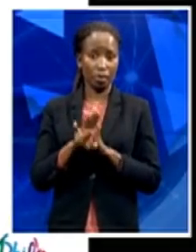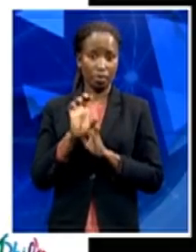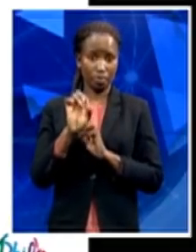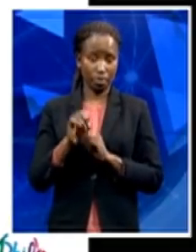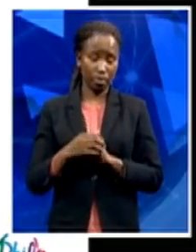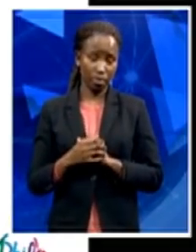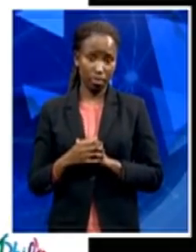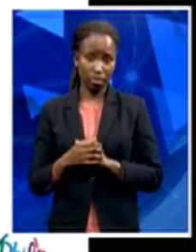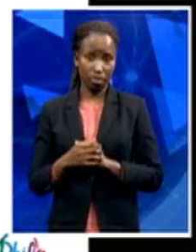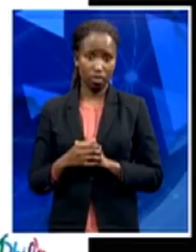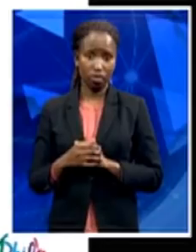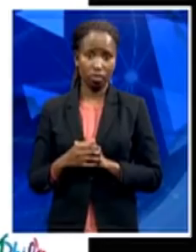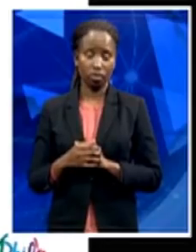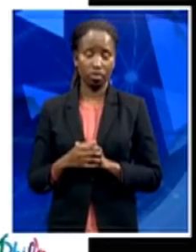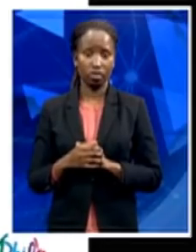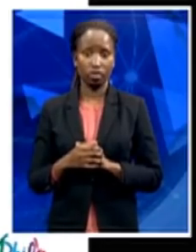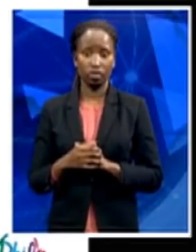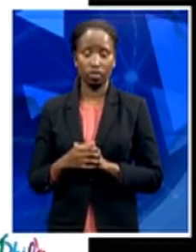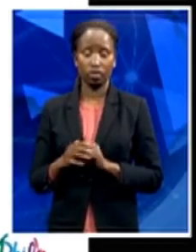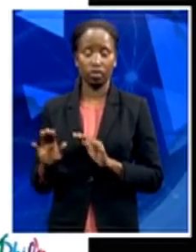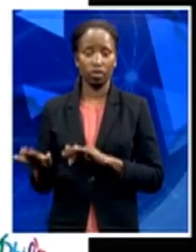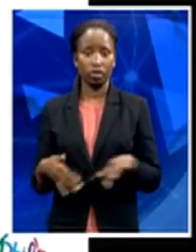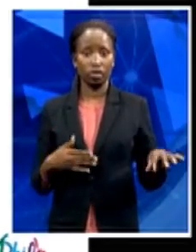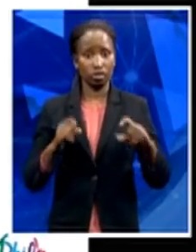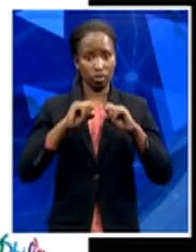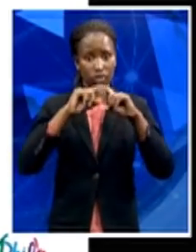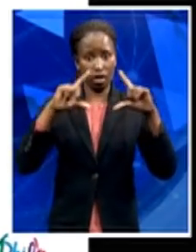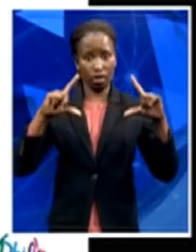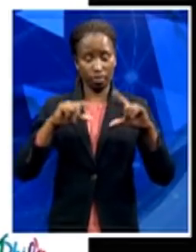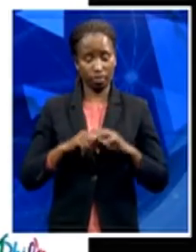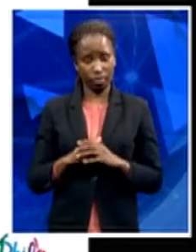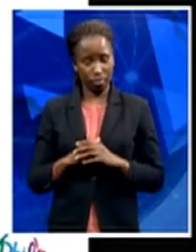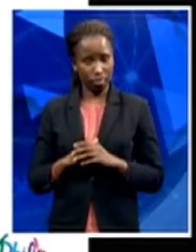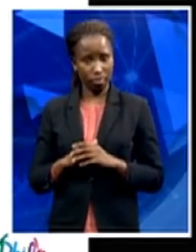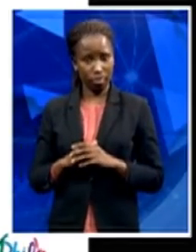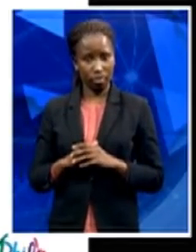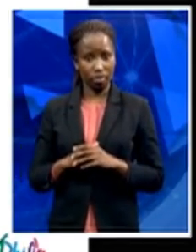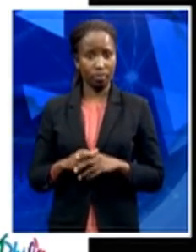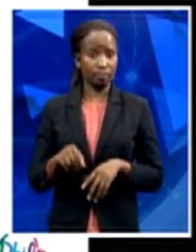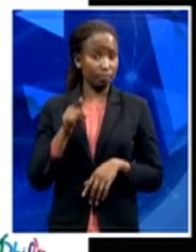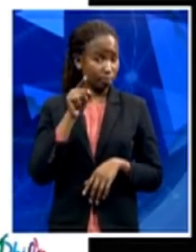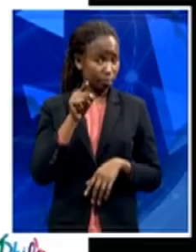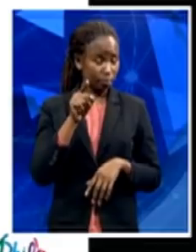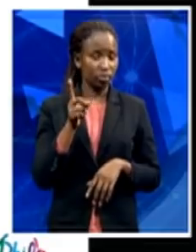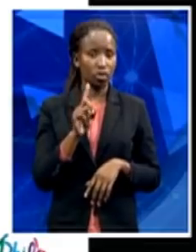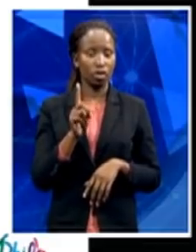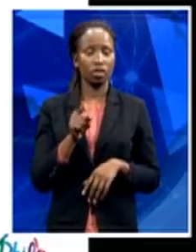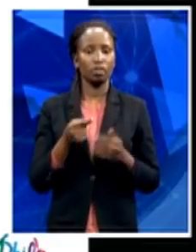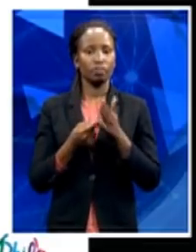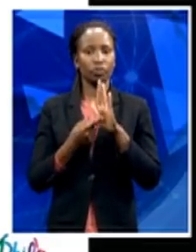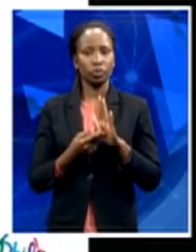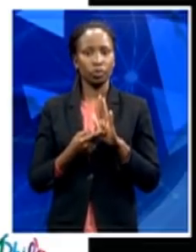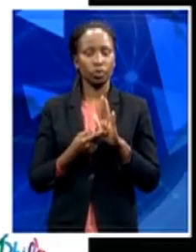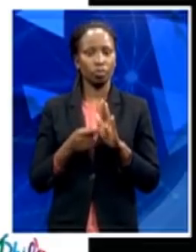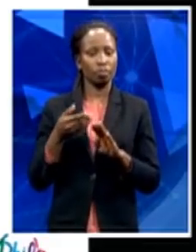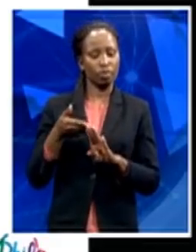Next slide, please. And then this is a magnification of the previous slide, just